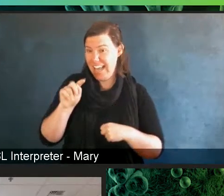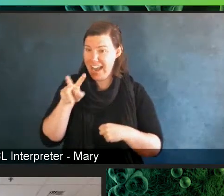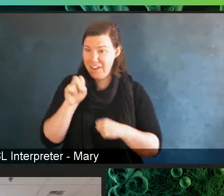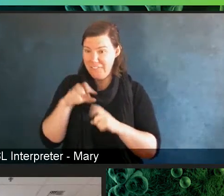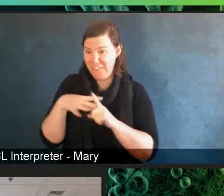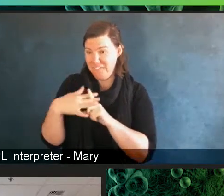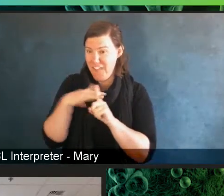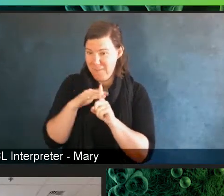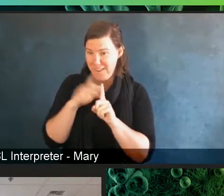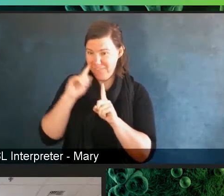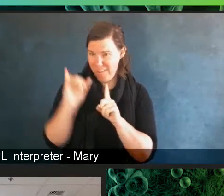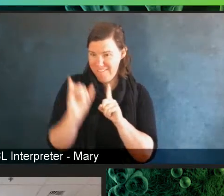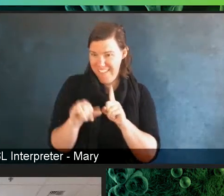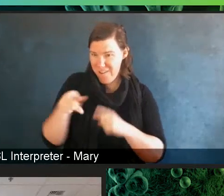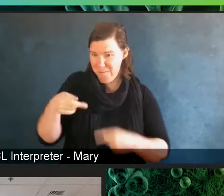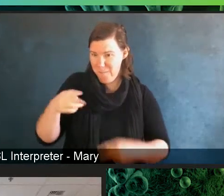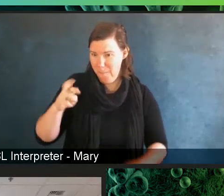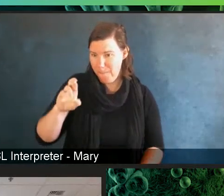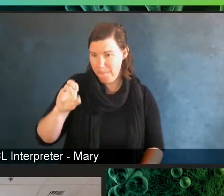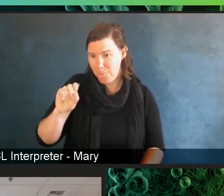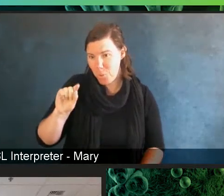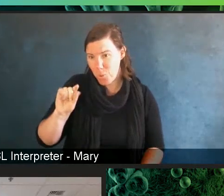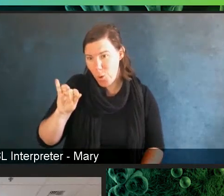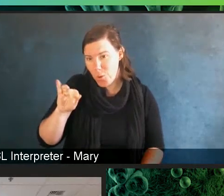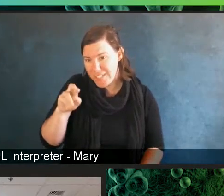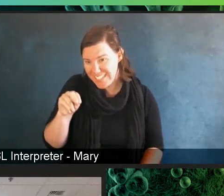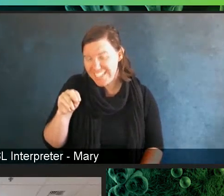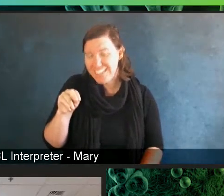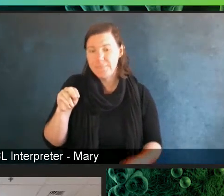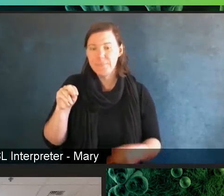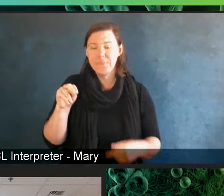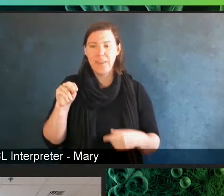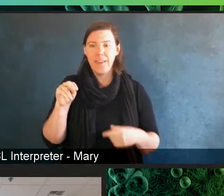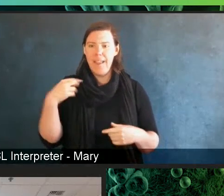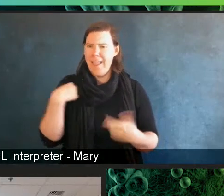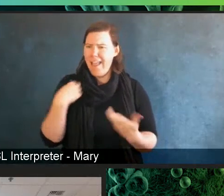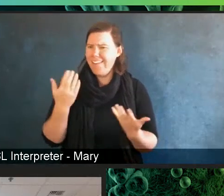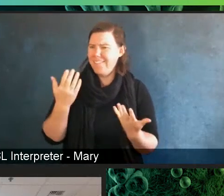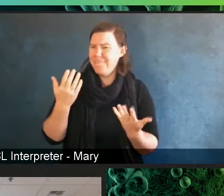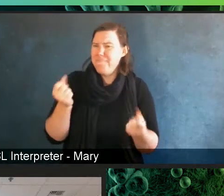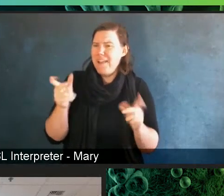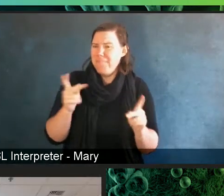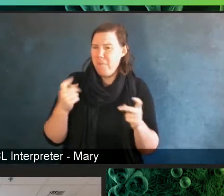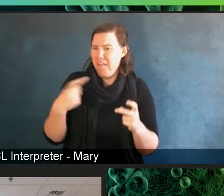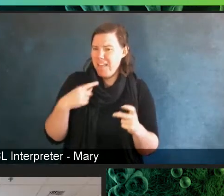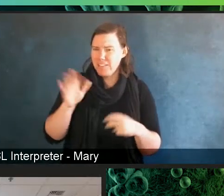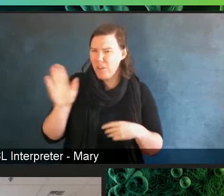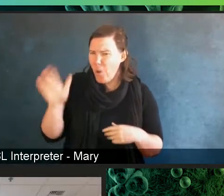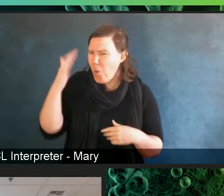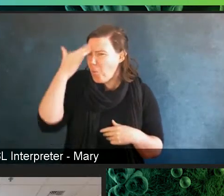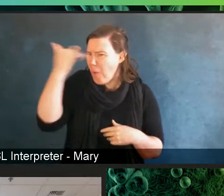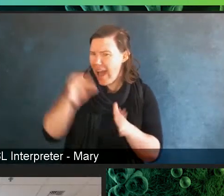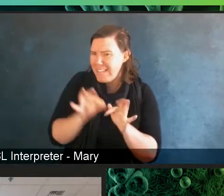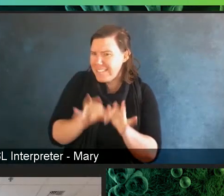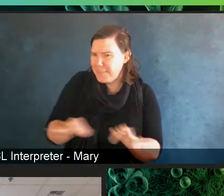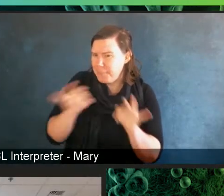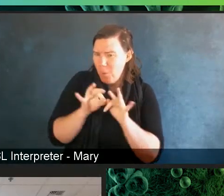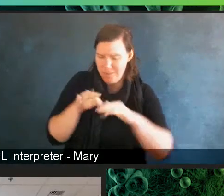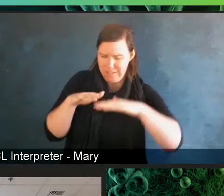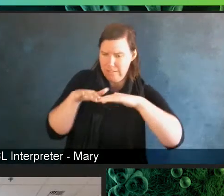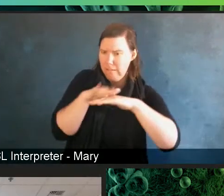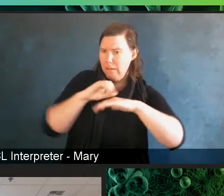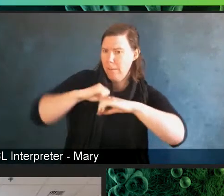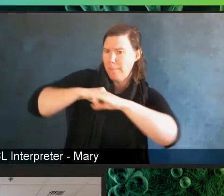environment anyway? And as Tom already mentioned, we want to look at these proteins so that we can understand how they work, because when we know how they